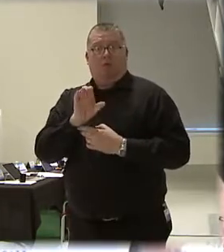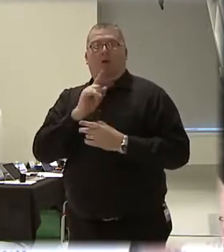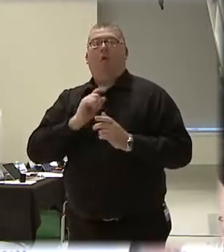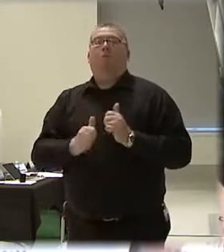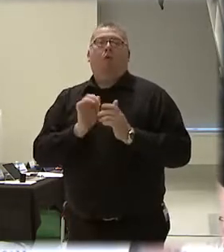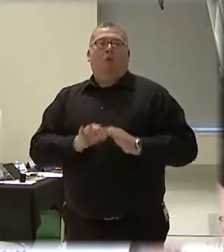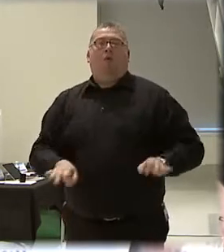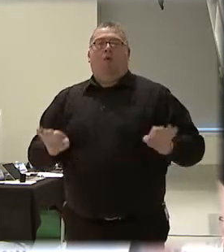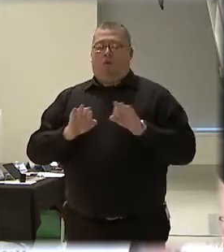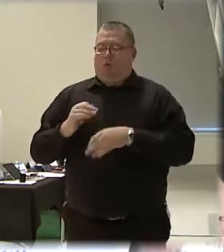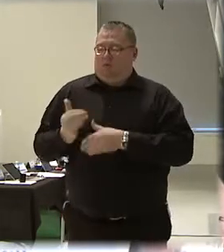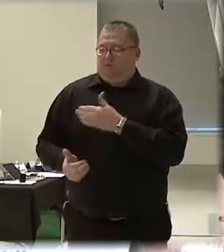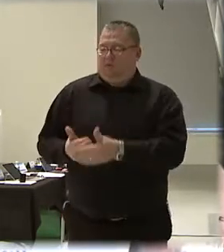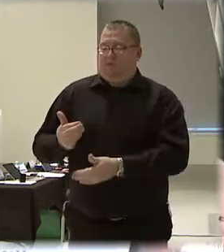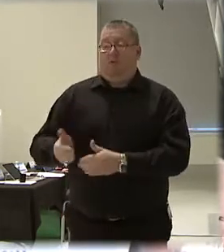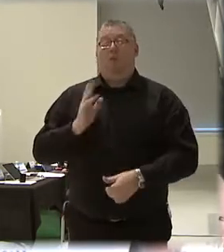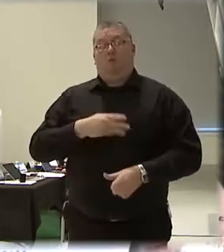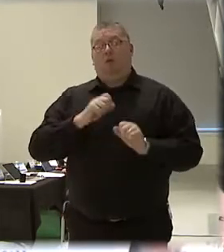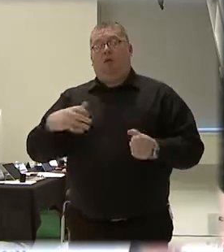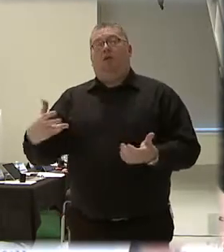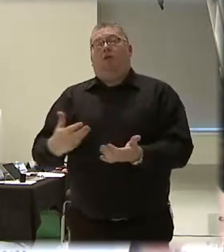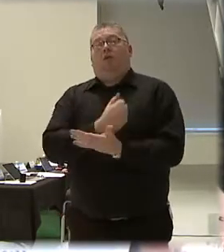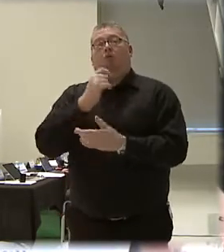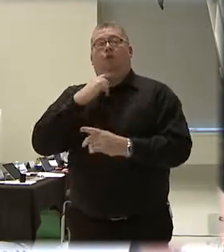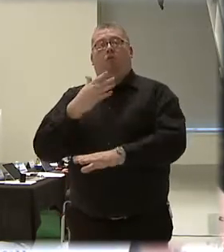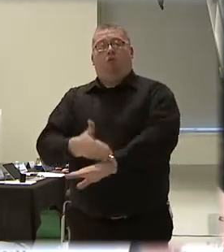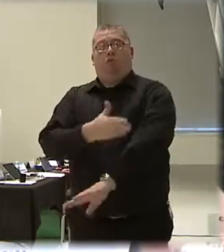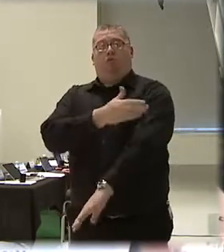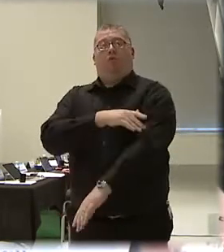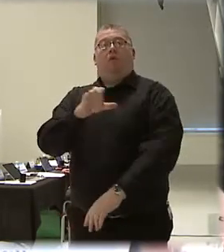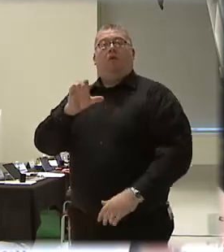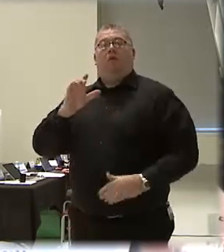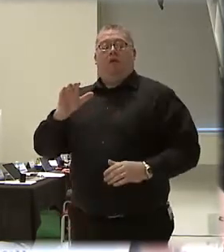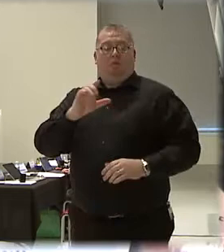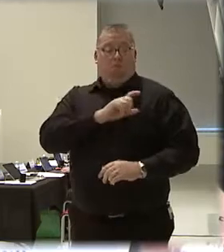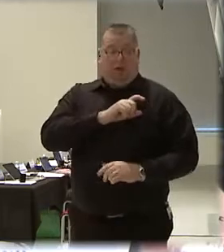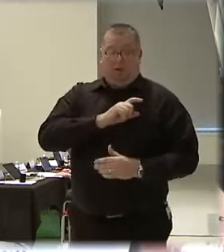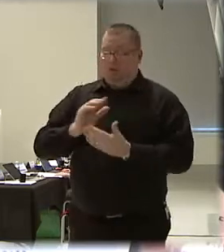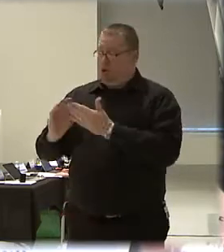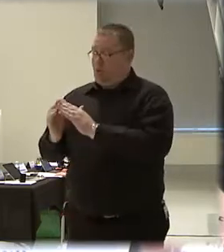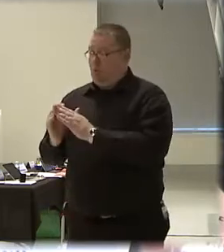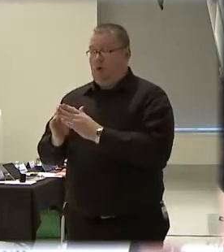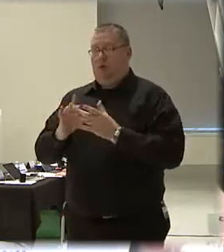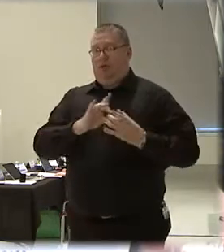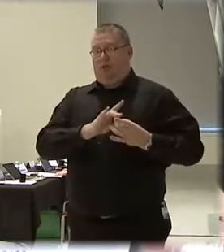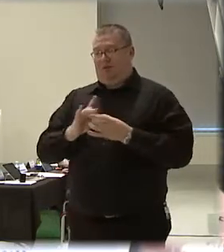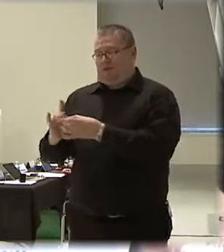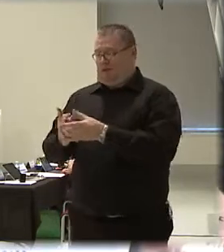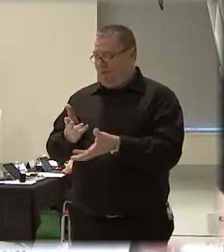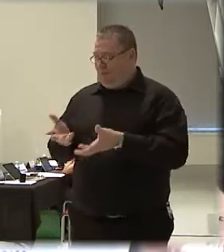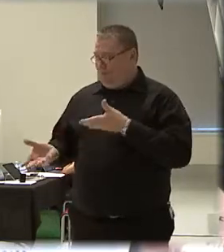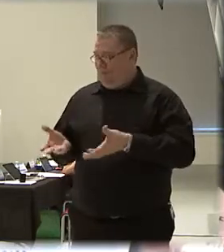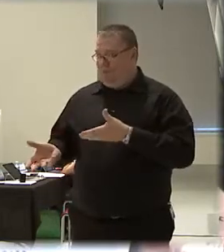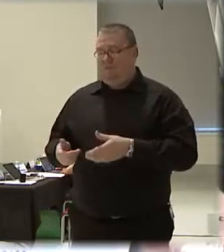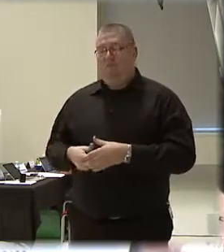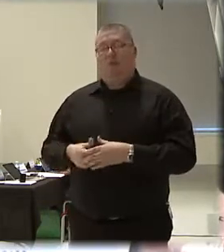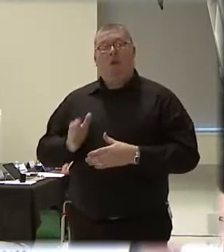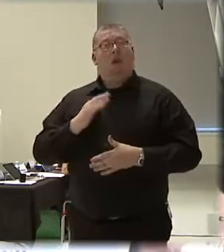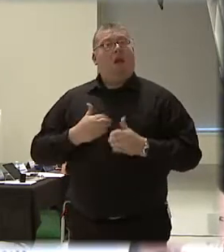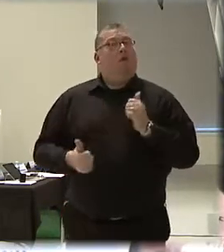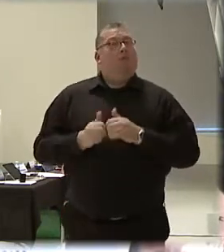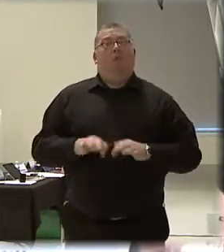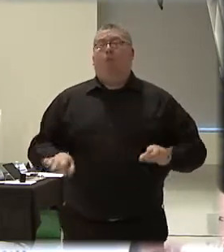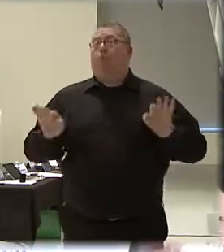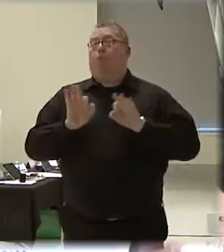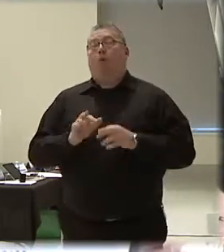significant steps in progress we could take in improving police-community relations. Our primary recommendation for this